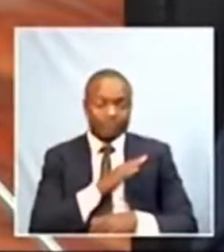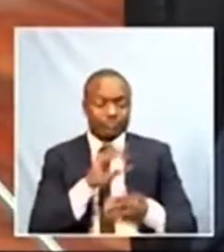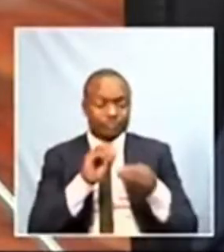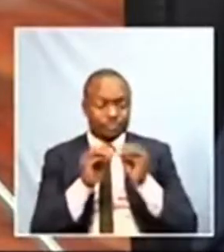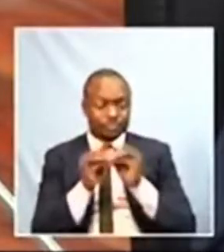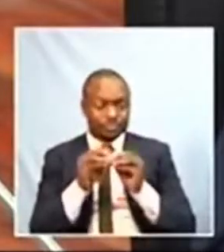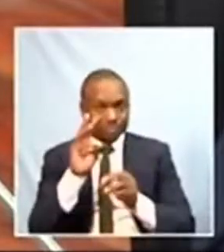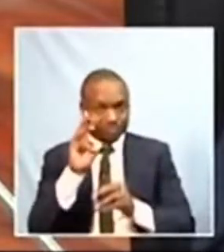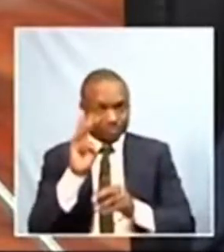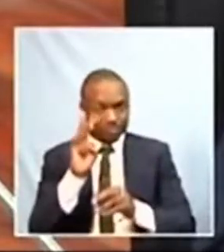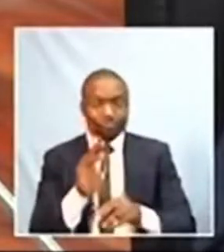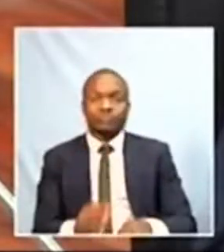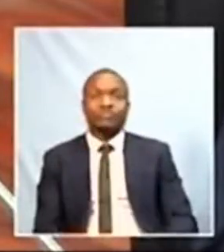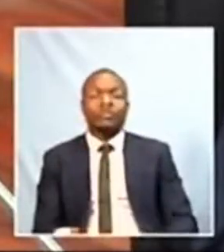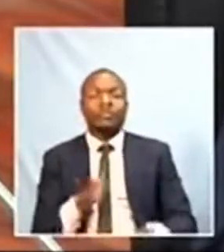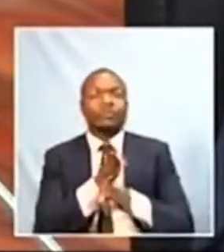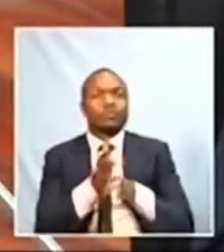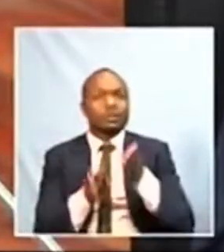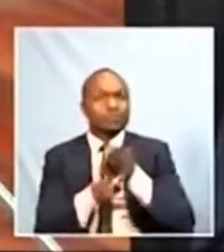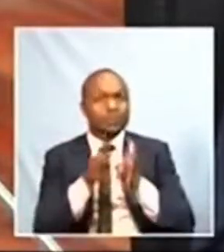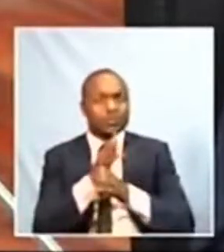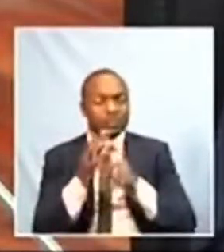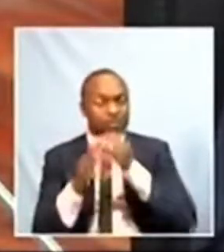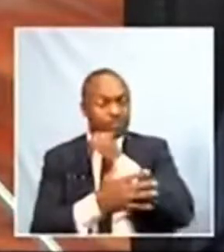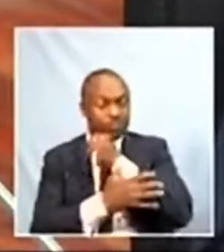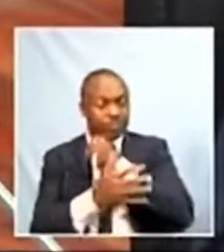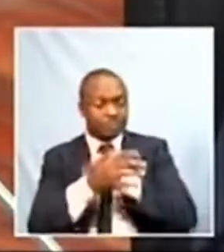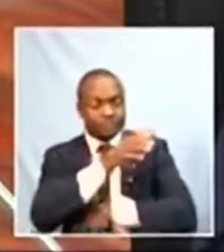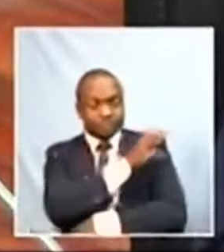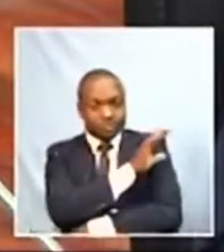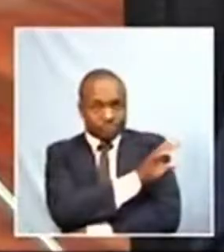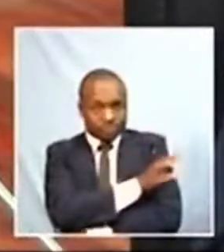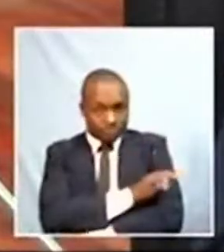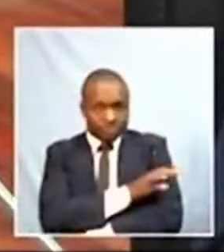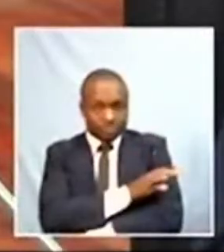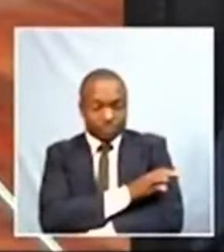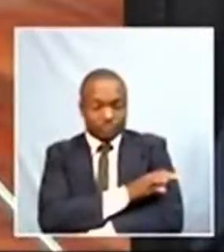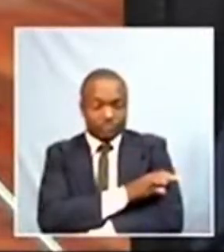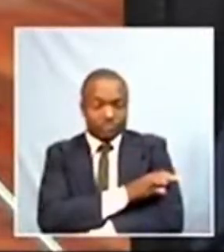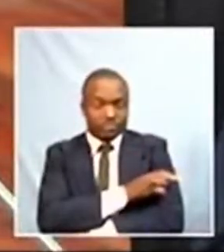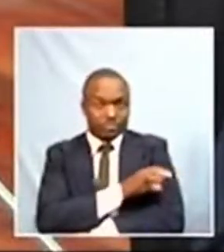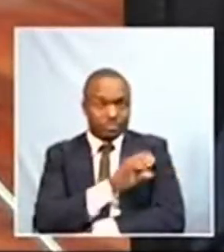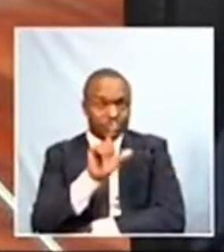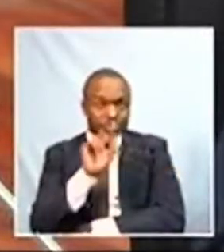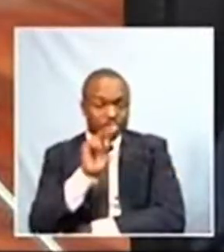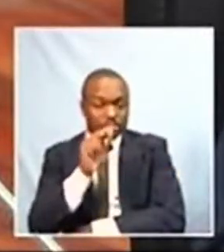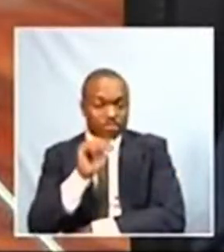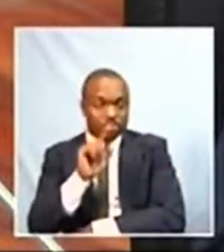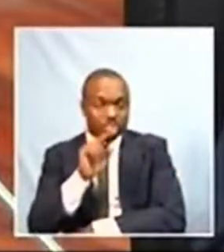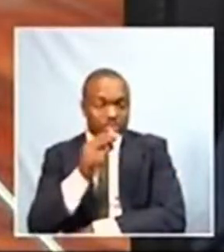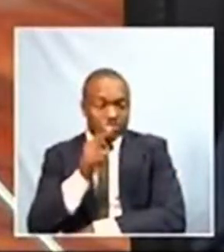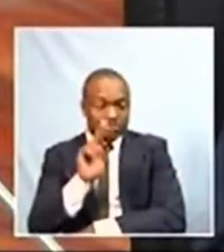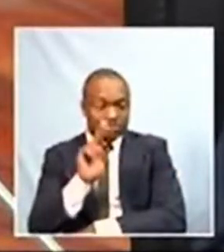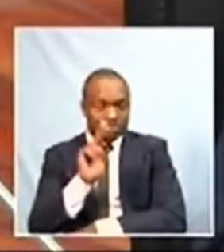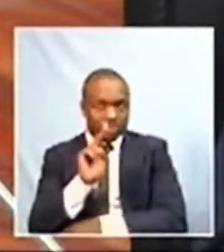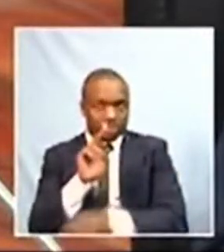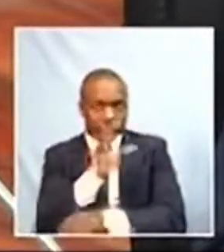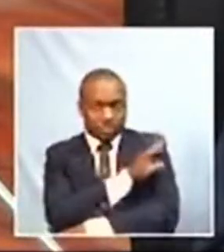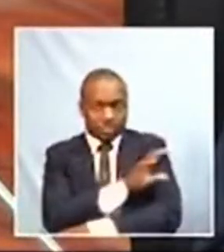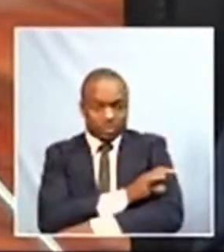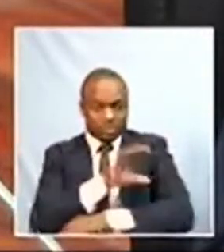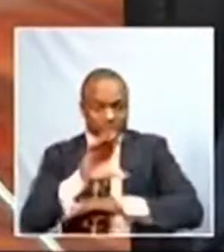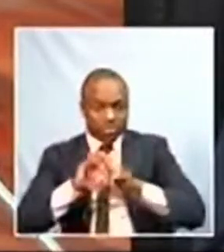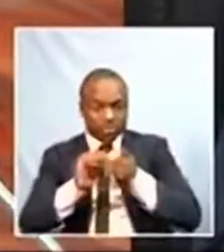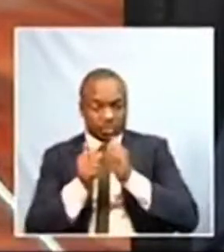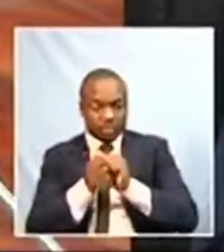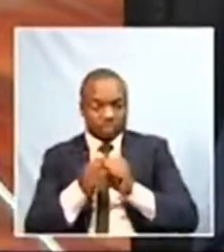number 16, construction of a maternity wing at the Languni Clinic. The cause of the delay was due to the